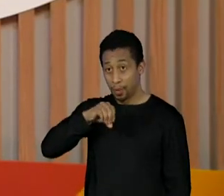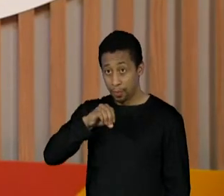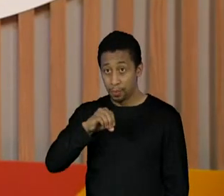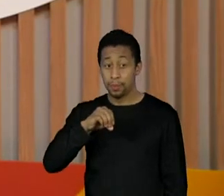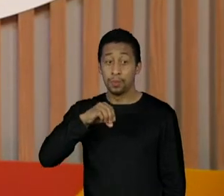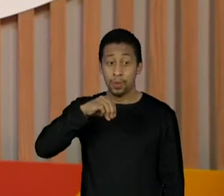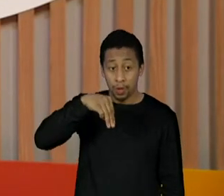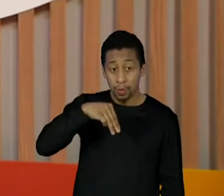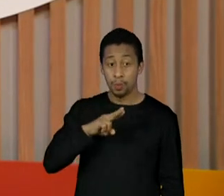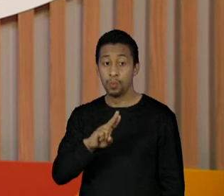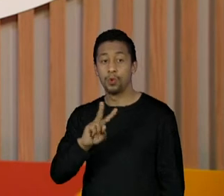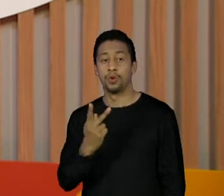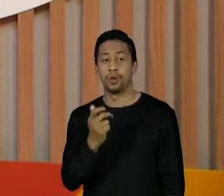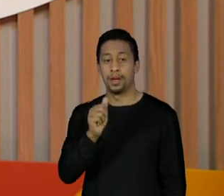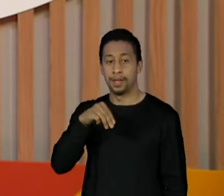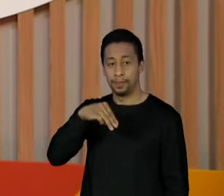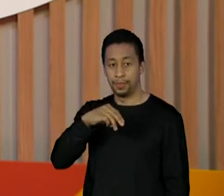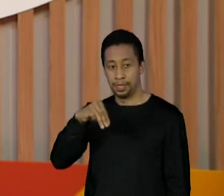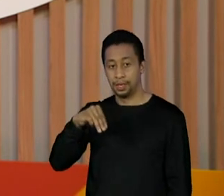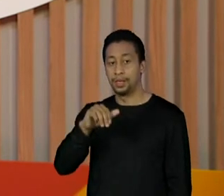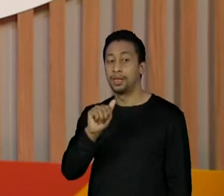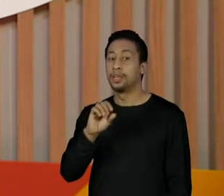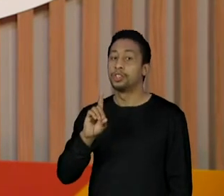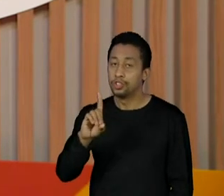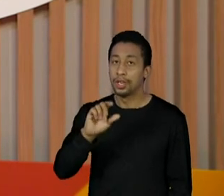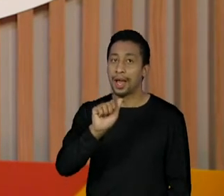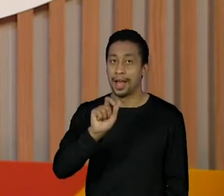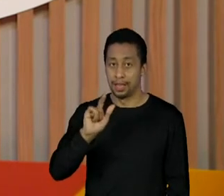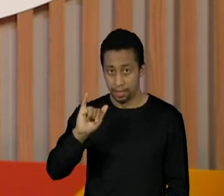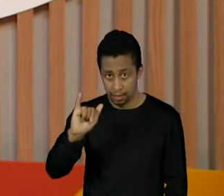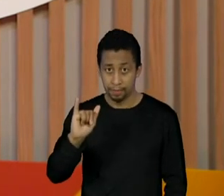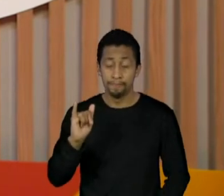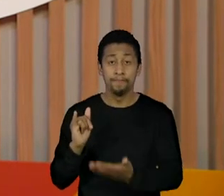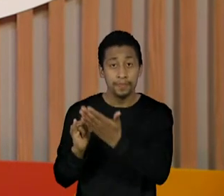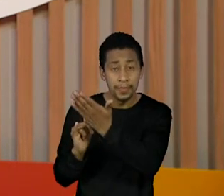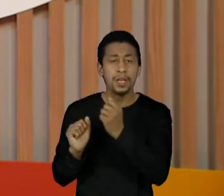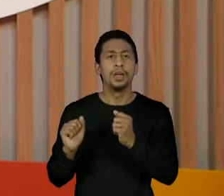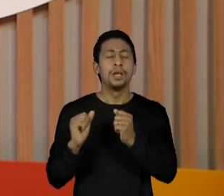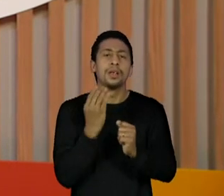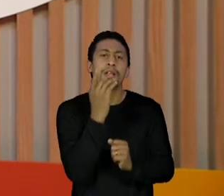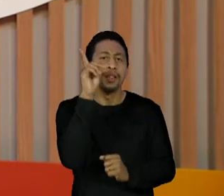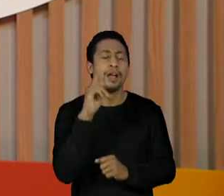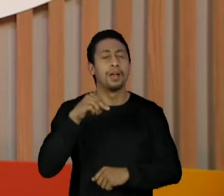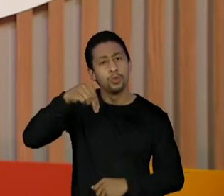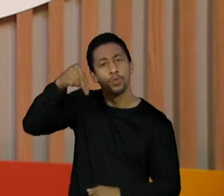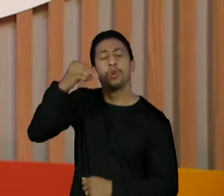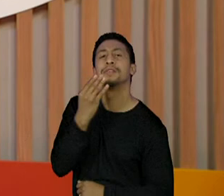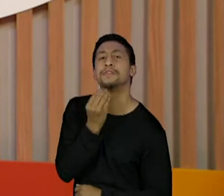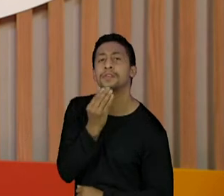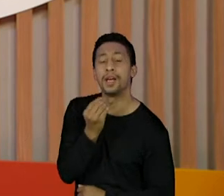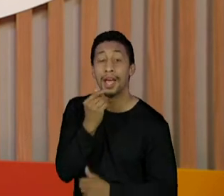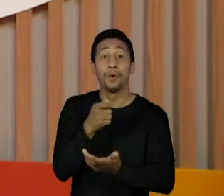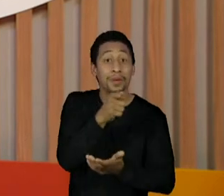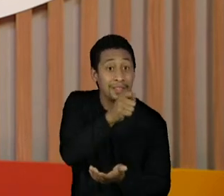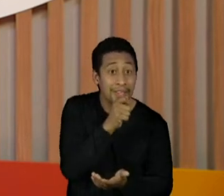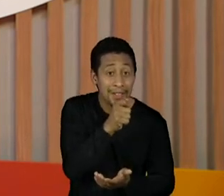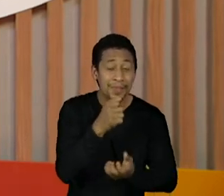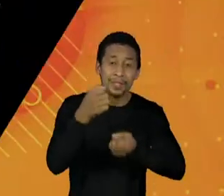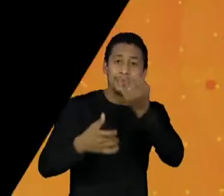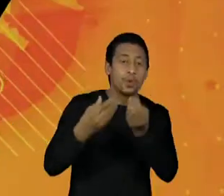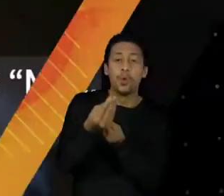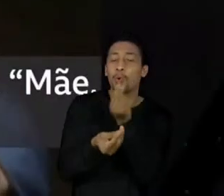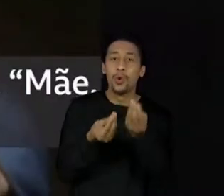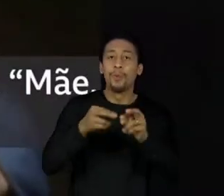nos Estados Unidos. Em 71, ele deu uma entrevista à BBC falando da falta de representatividade negra na